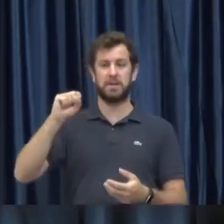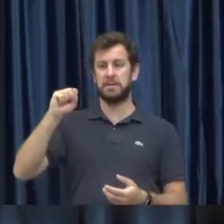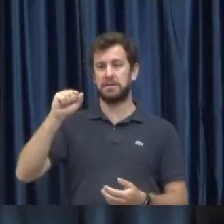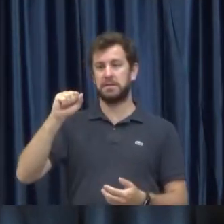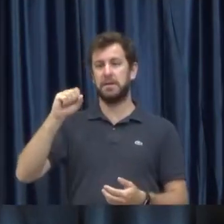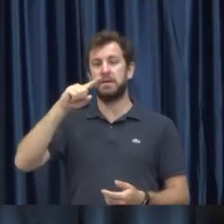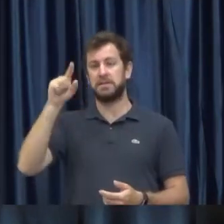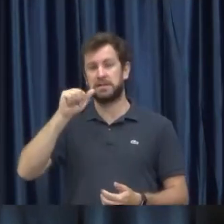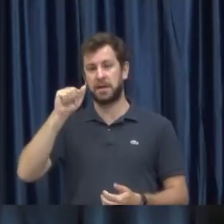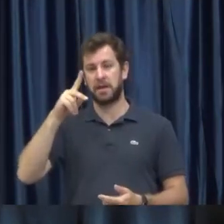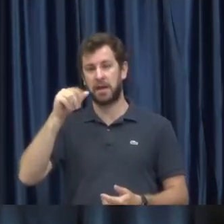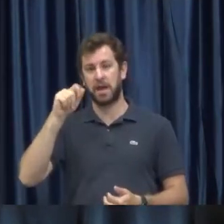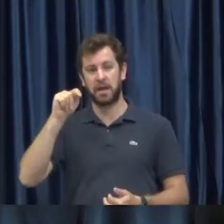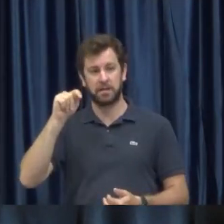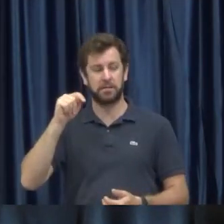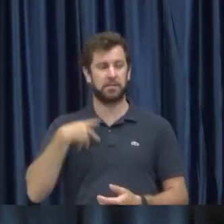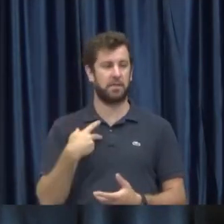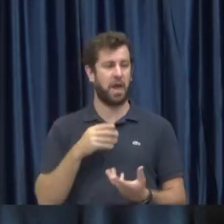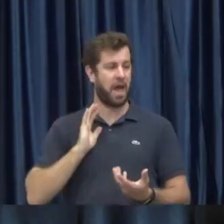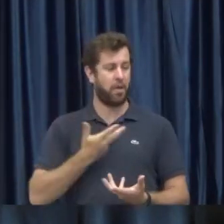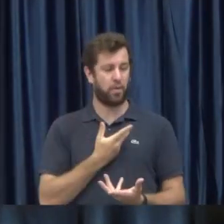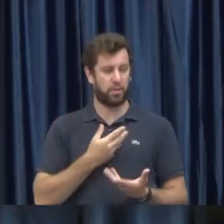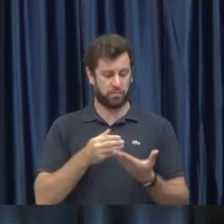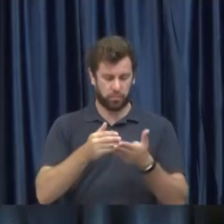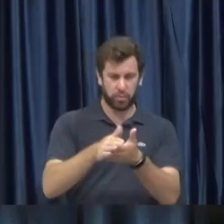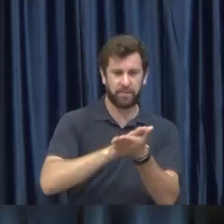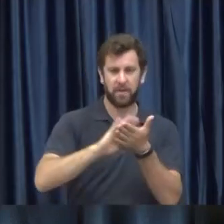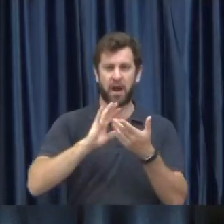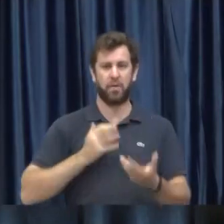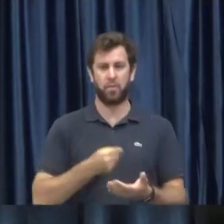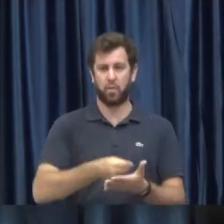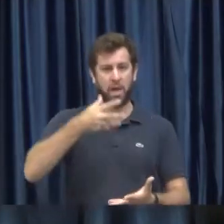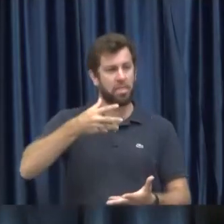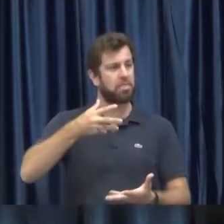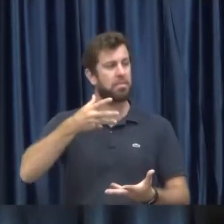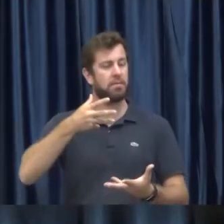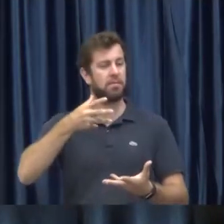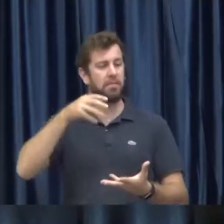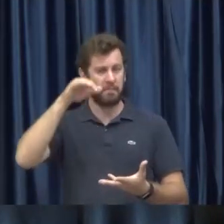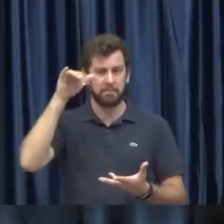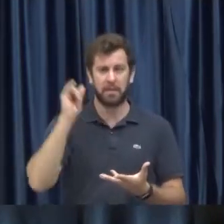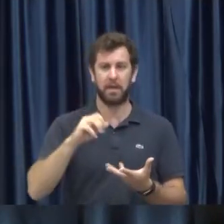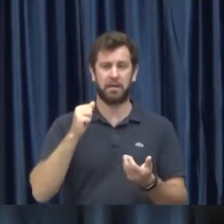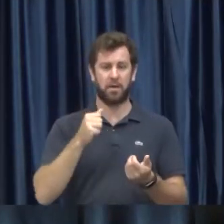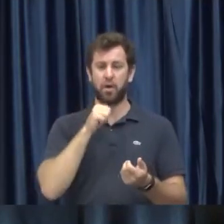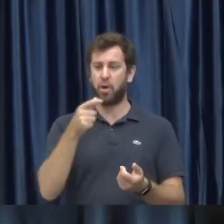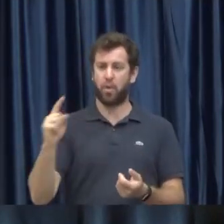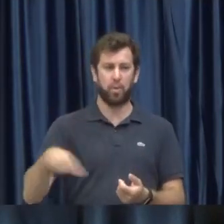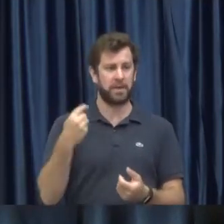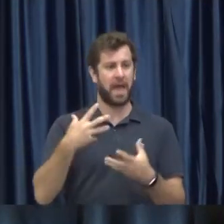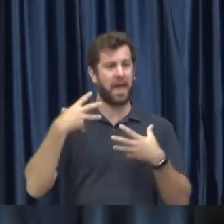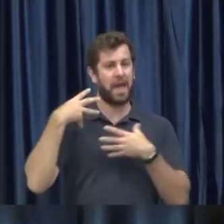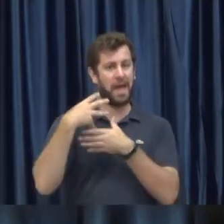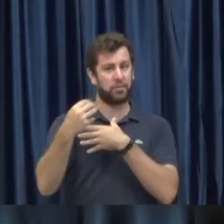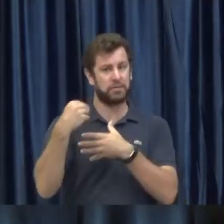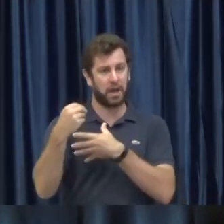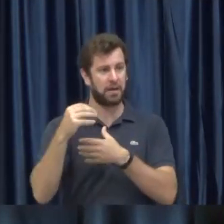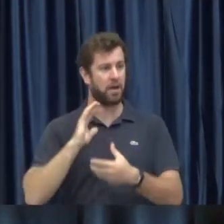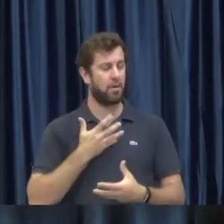zakat, purifying our wealth, it should change not only the external, but the